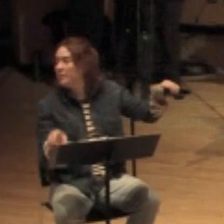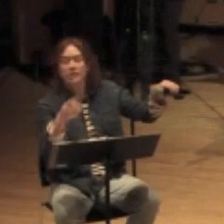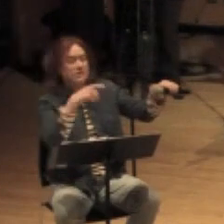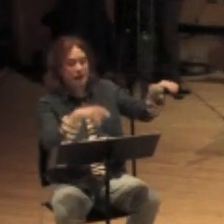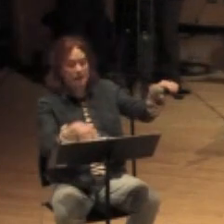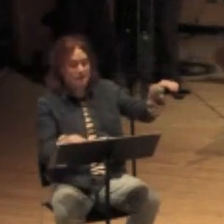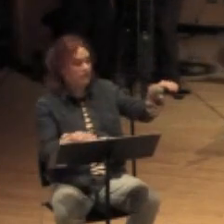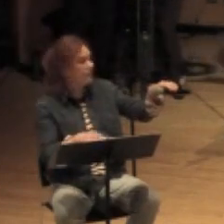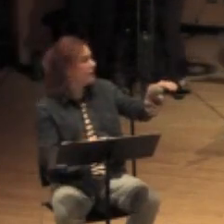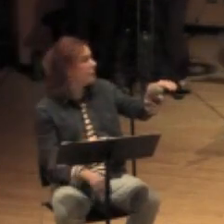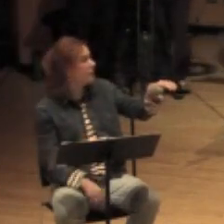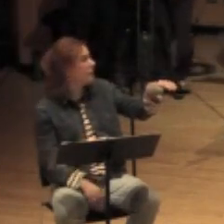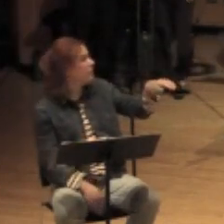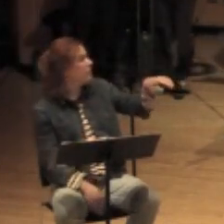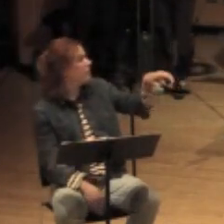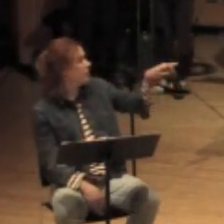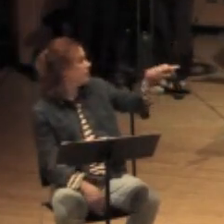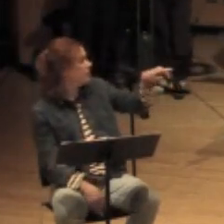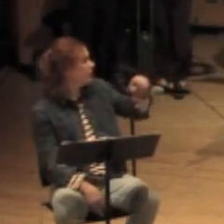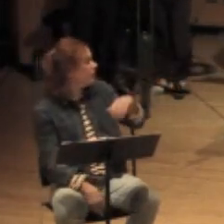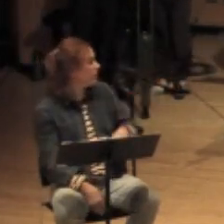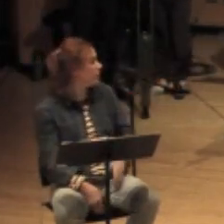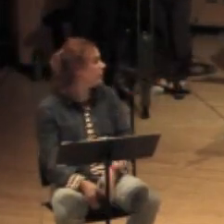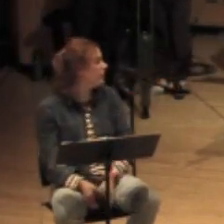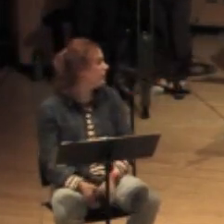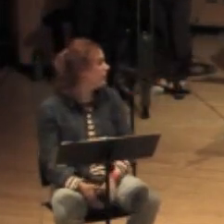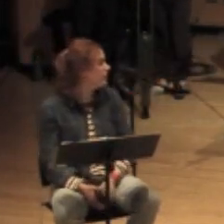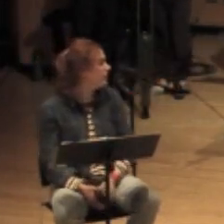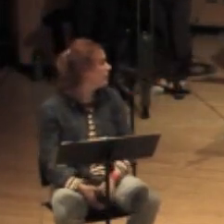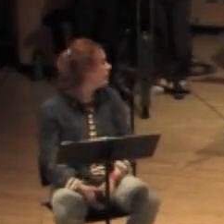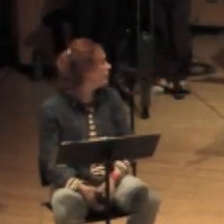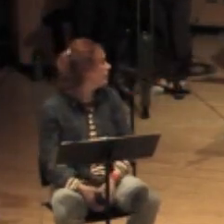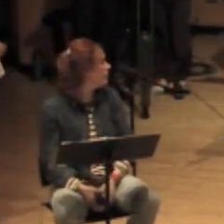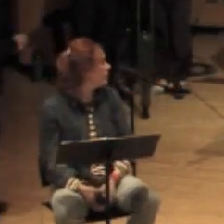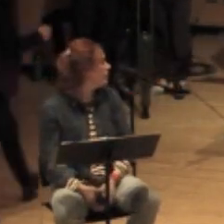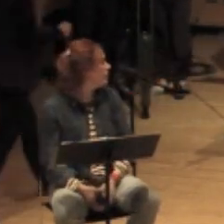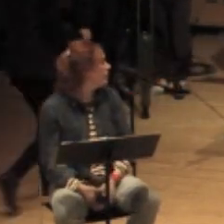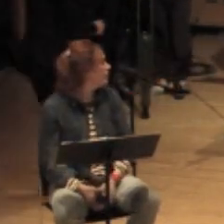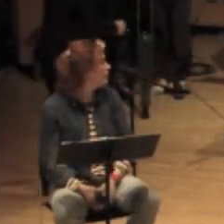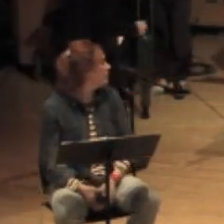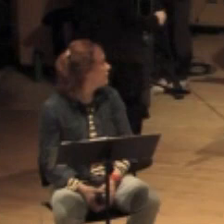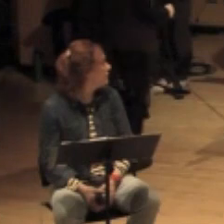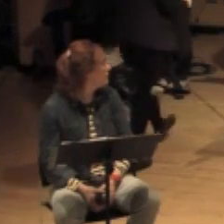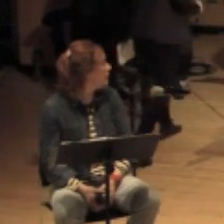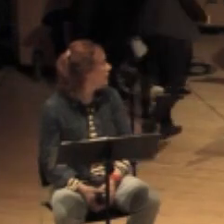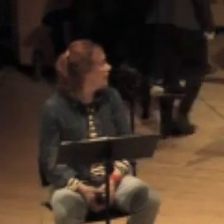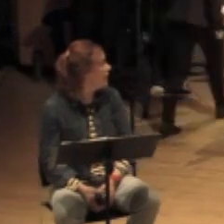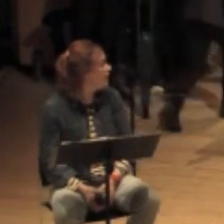this I can see iine now but I know it felt dark over there it's all good it's all about the mood do you want to